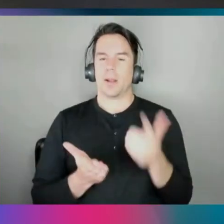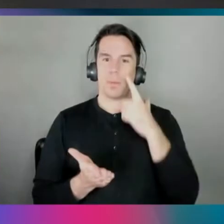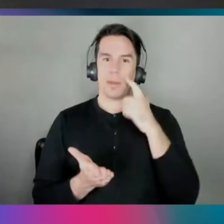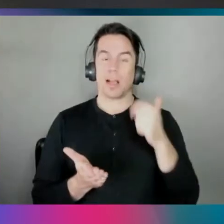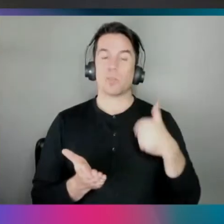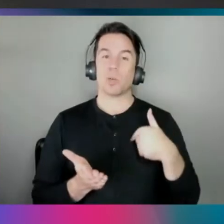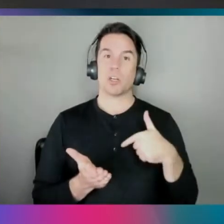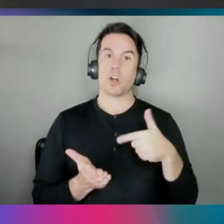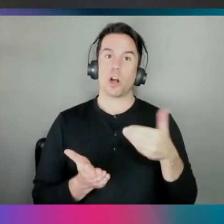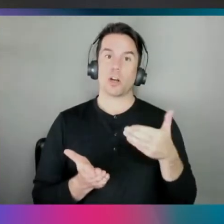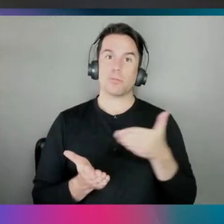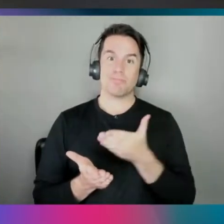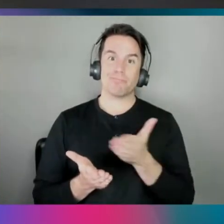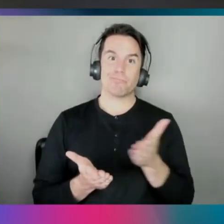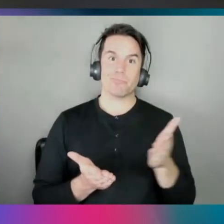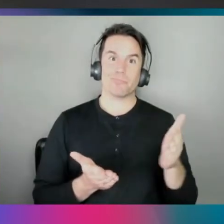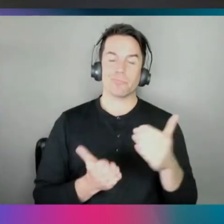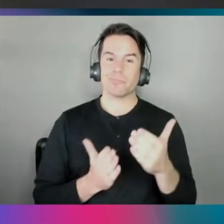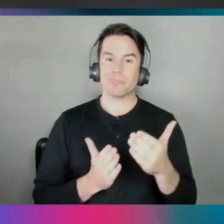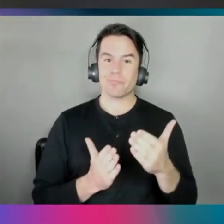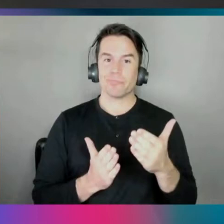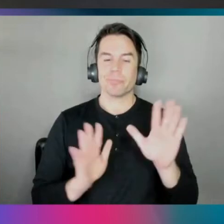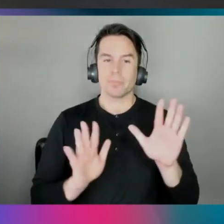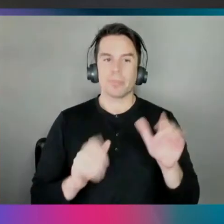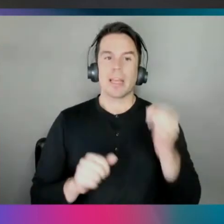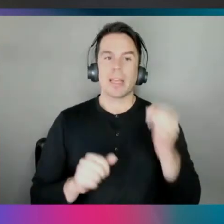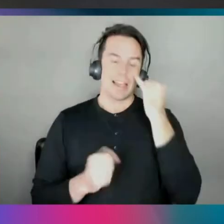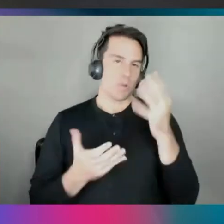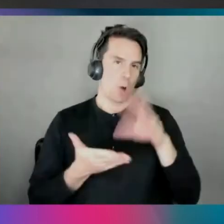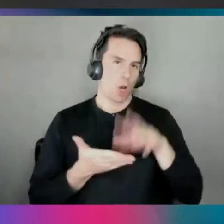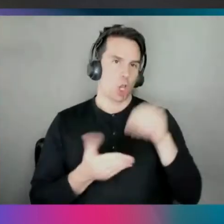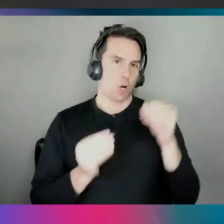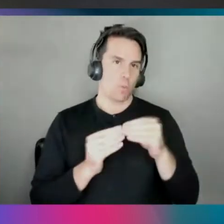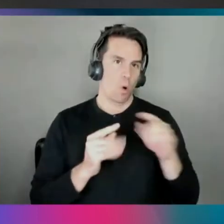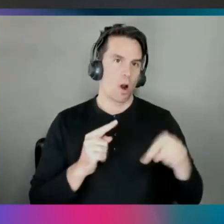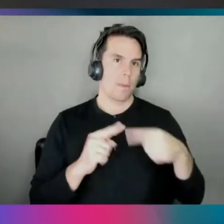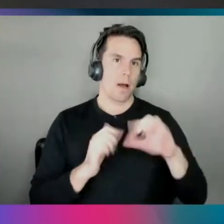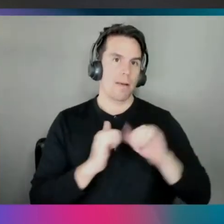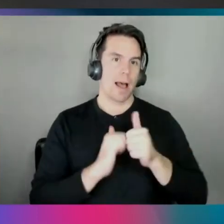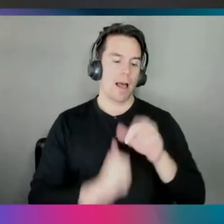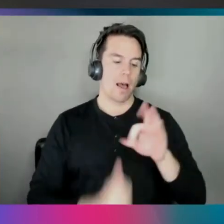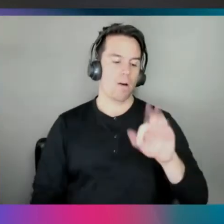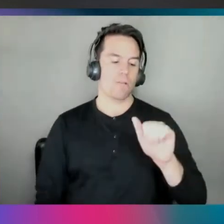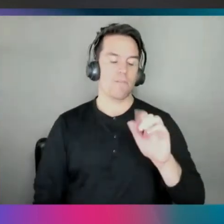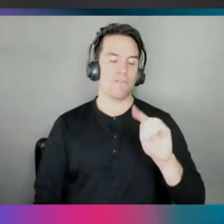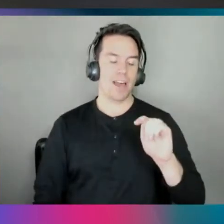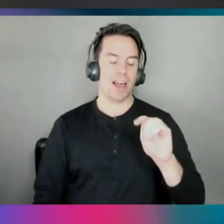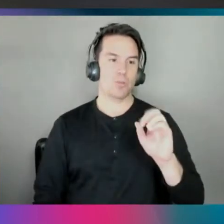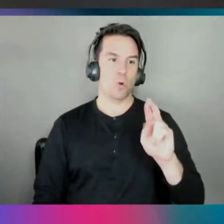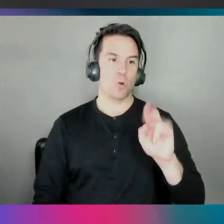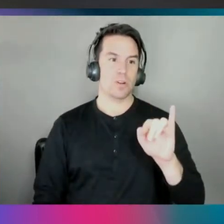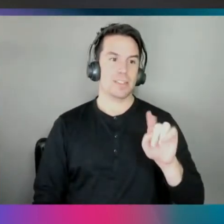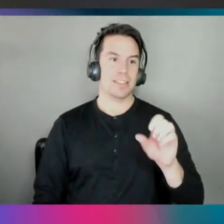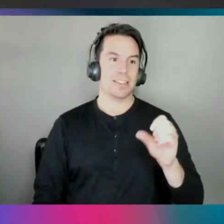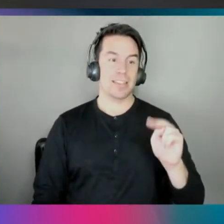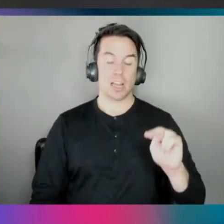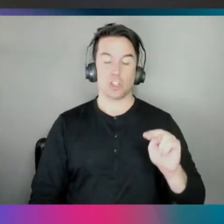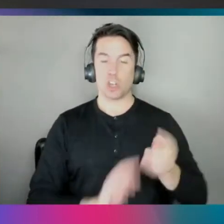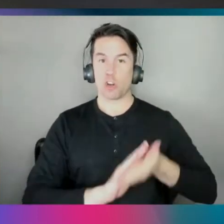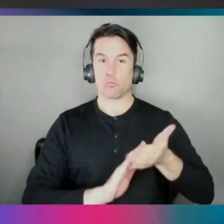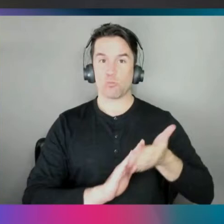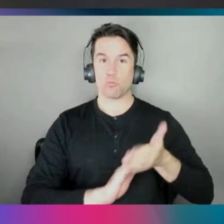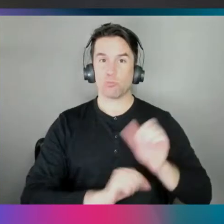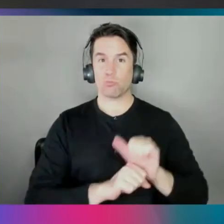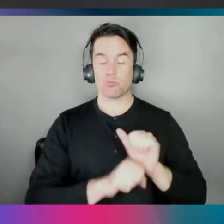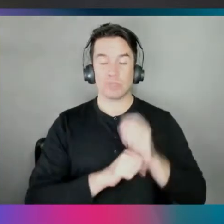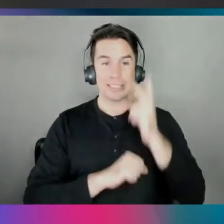from. So this is, if you want to learn more about how factorizations work and actually see some of the math behind it all. Yeah.